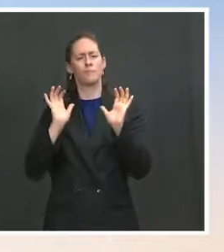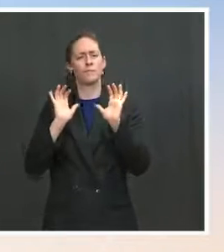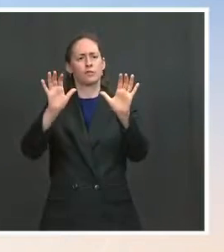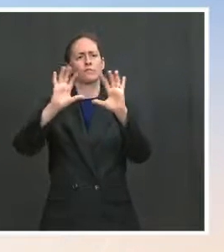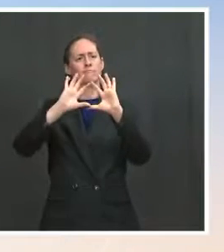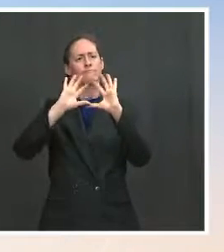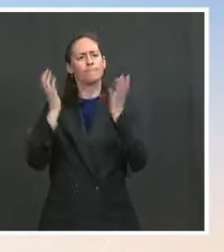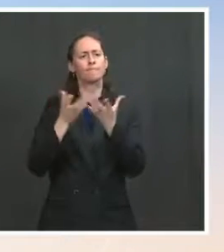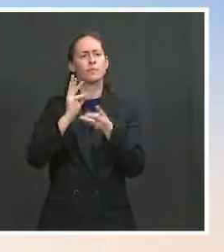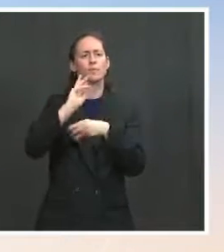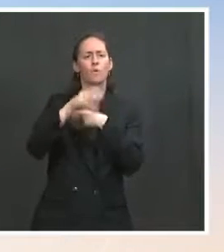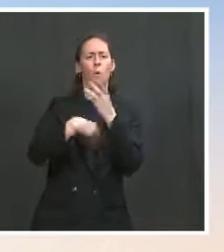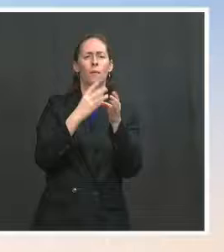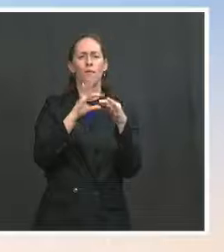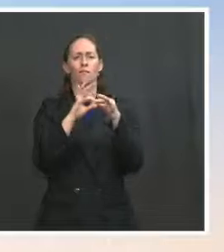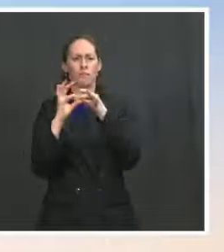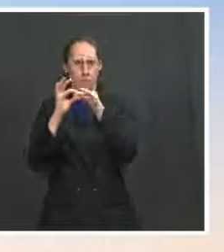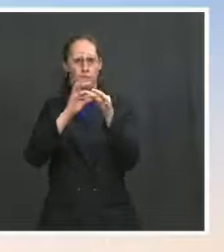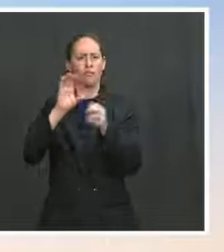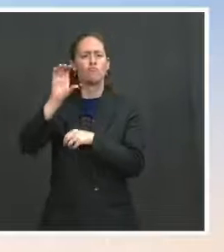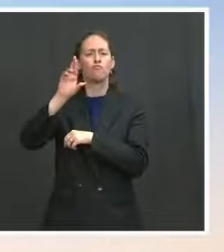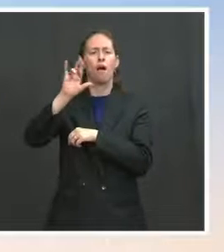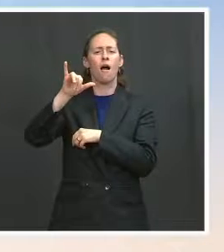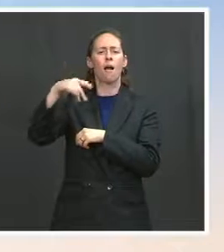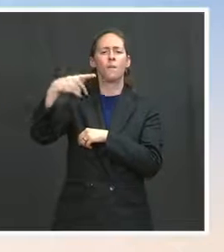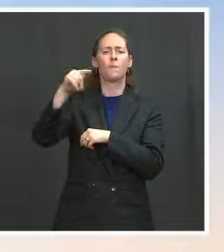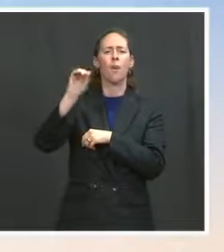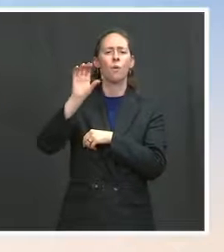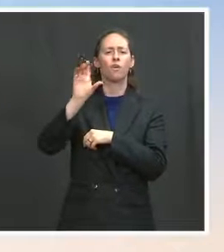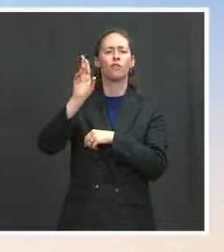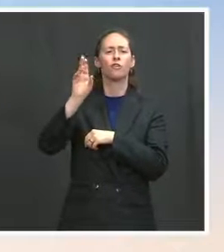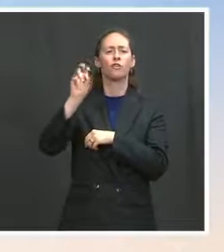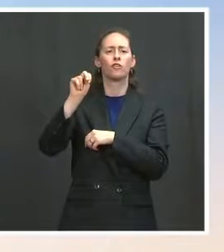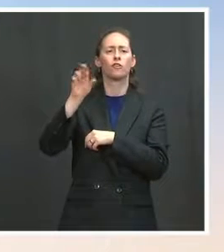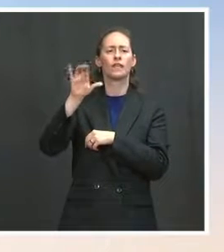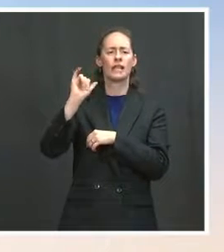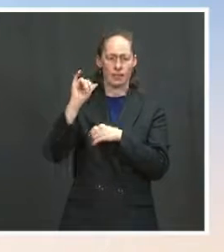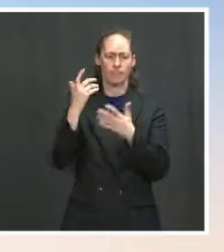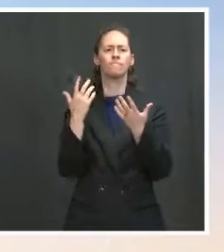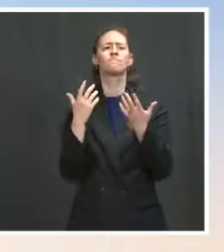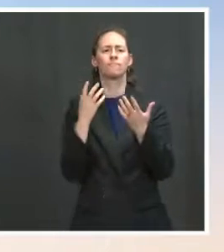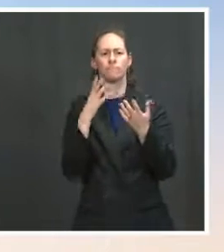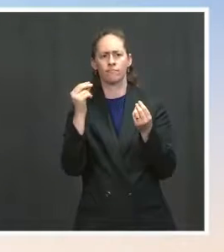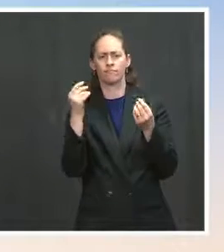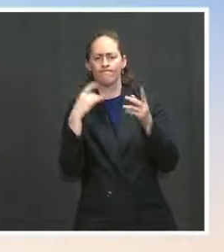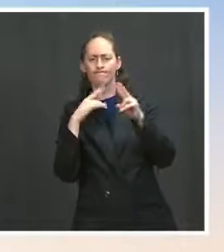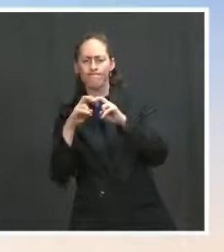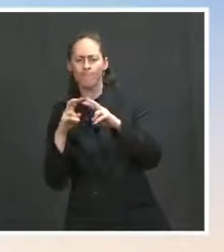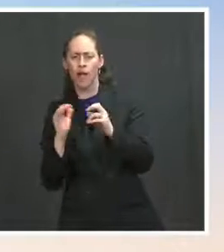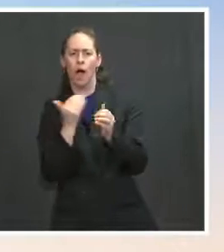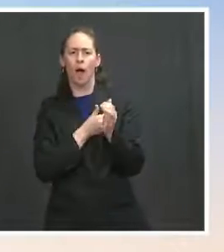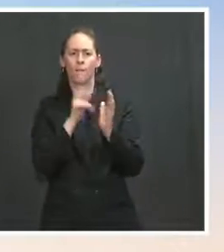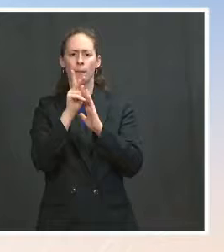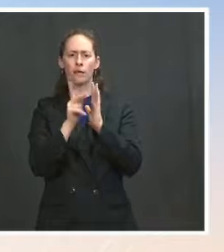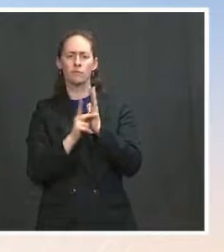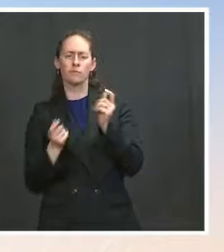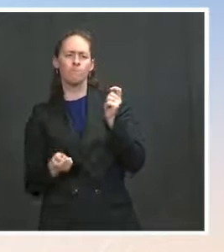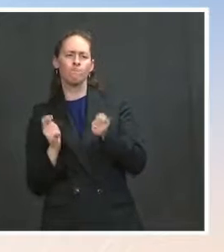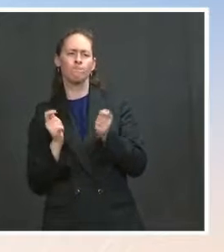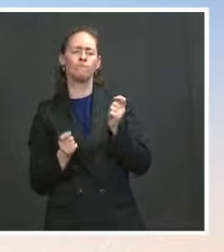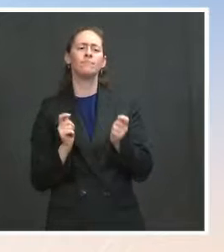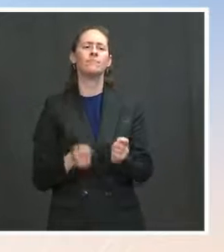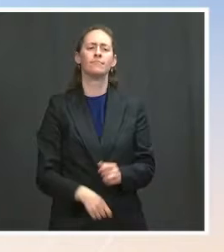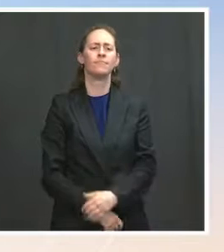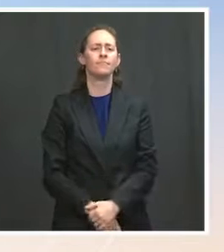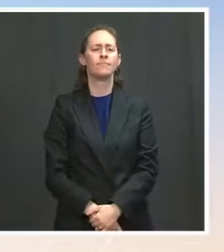criminal transactions, and reviewing our own ransomware policies. That's ongoing, something that's a priority to the president, and will be a priority on the national